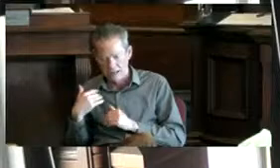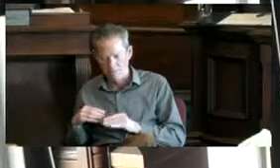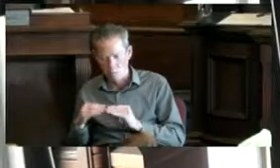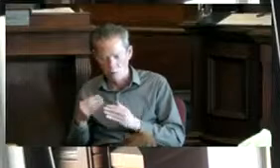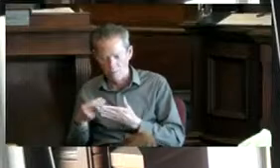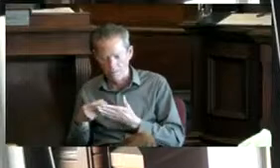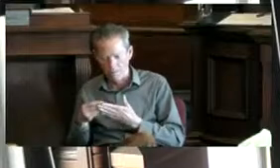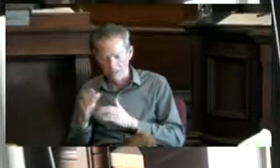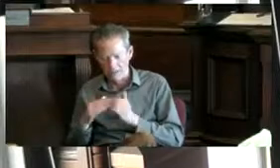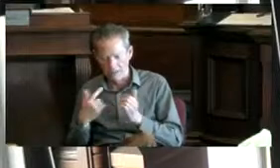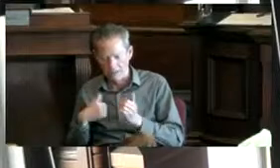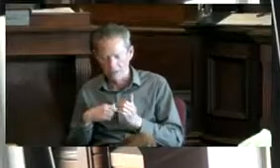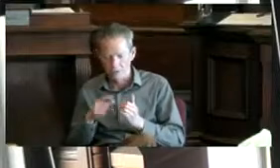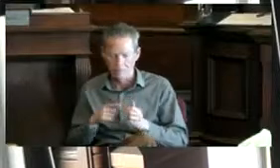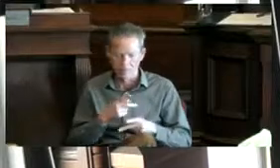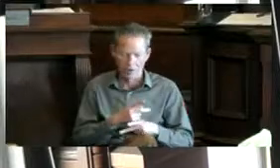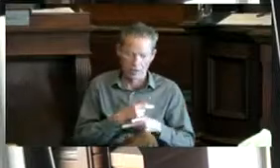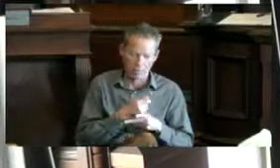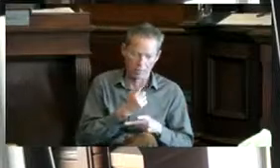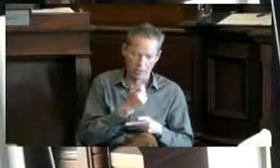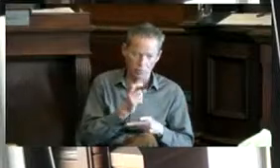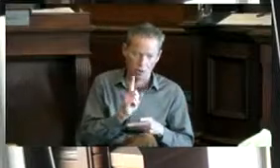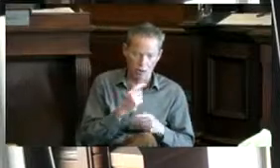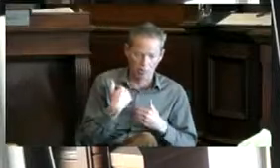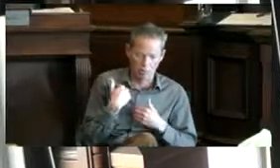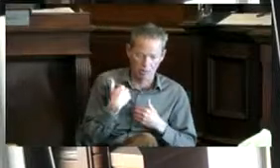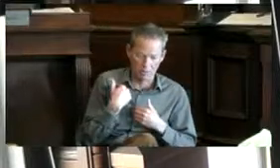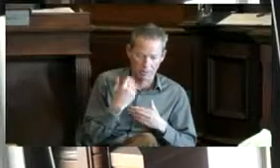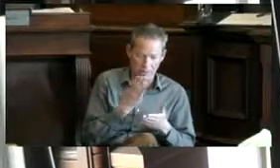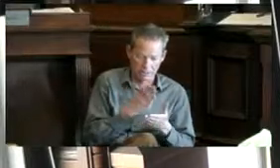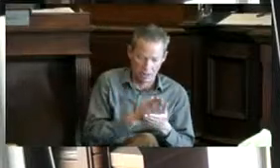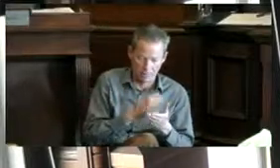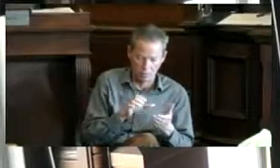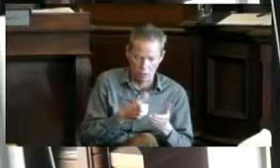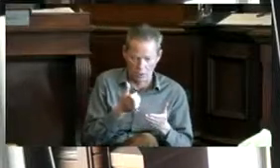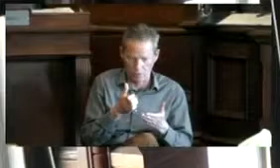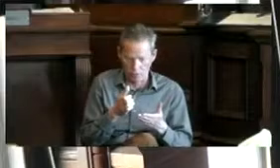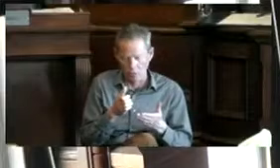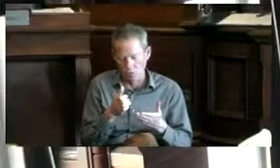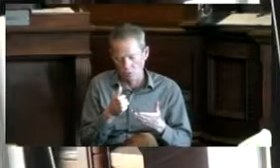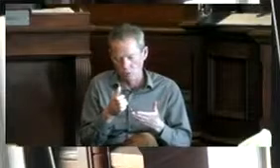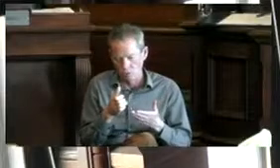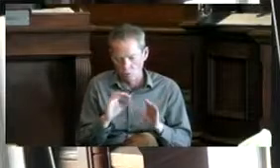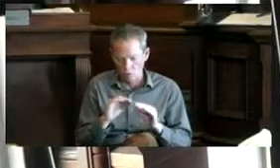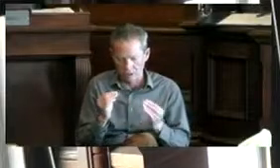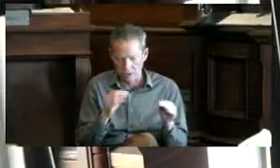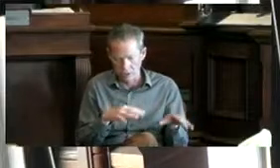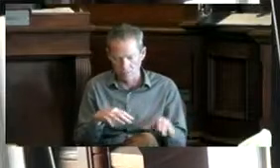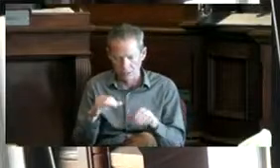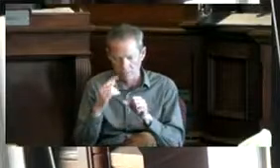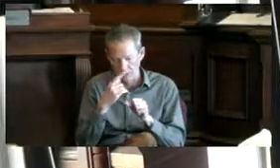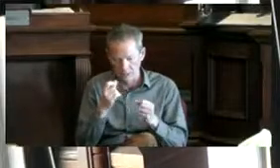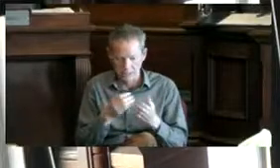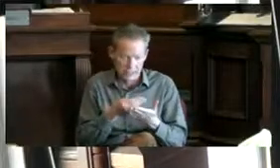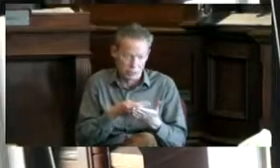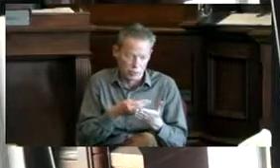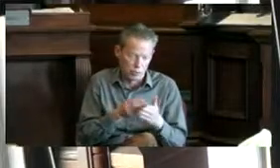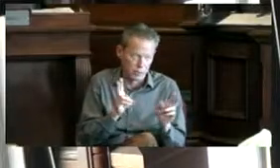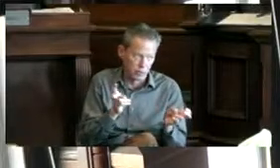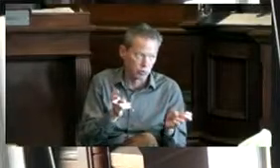point, in terms of where our responsibility ends and where others pick up, because it's a resource issue.